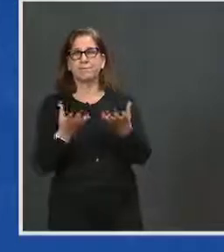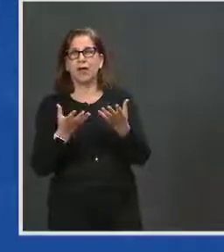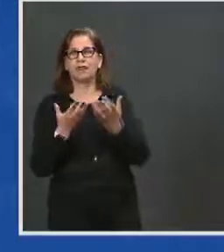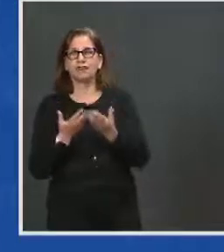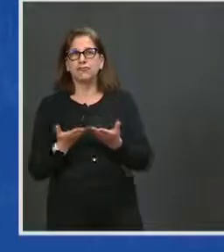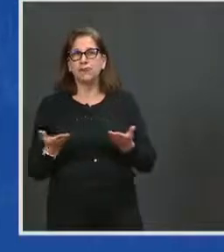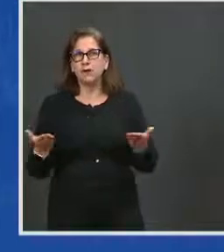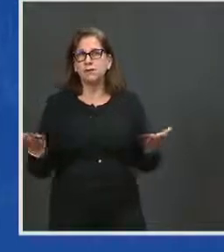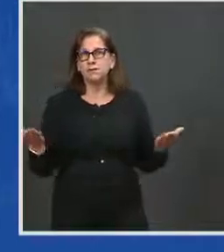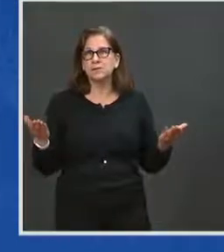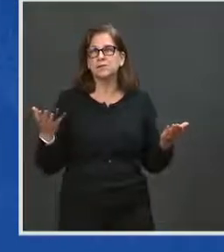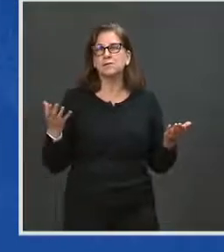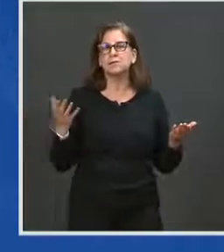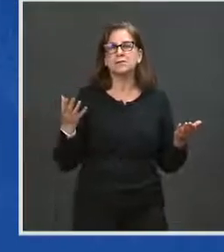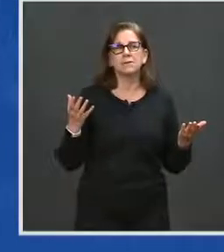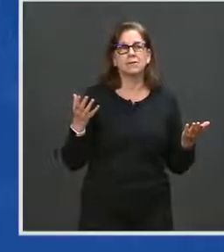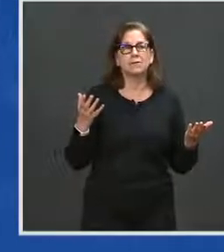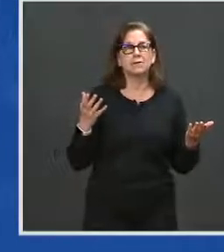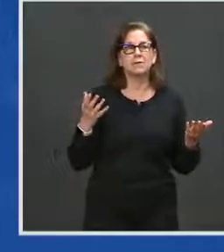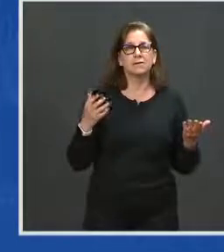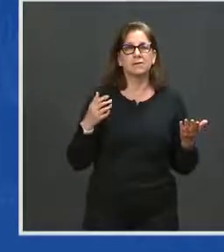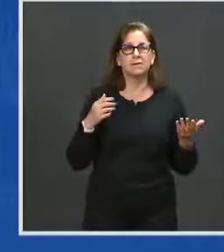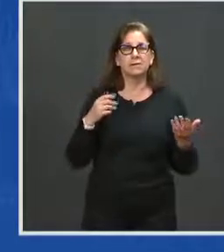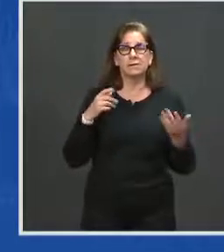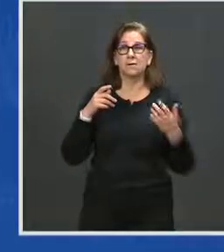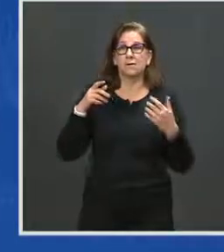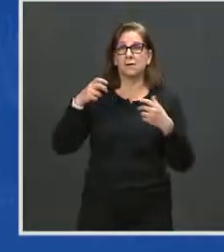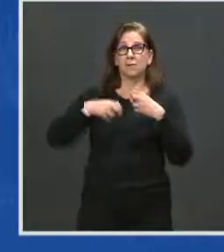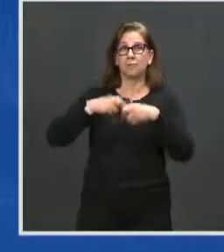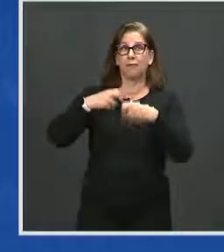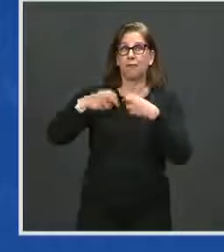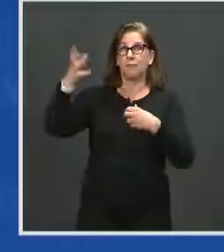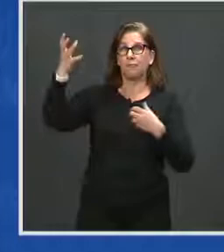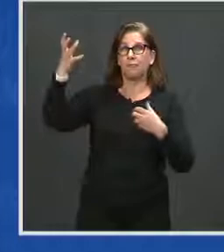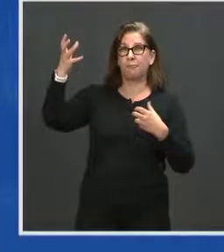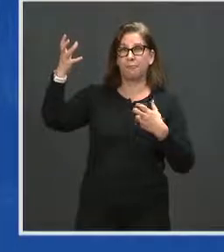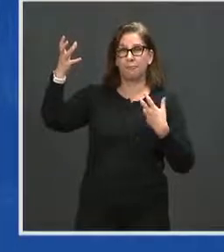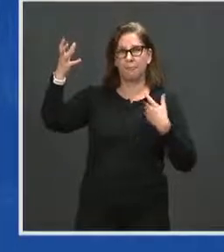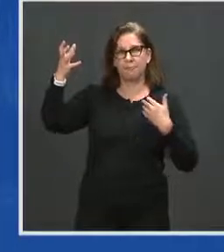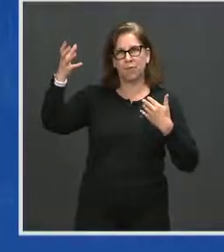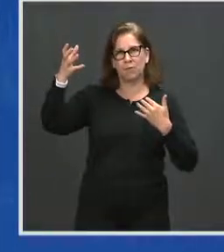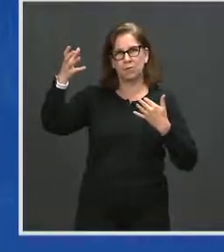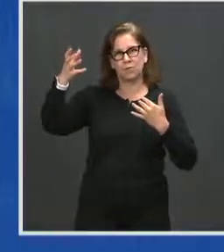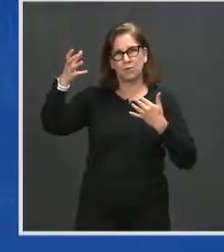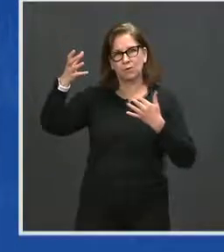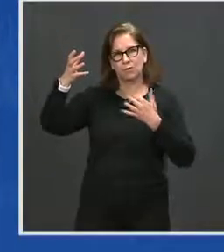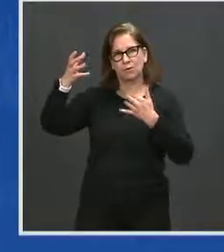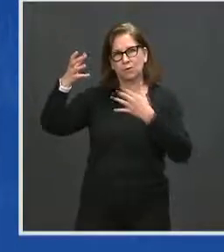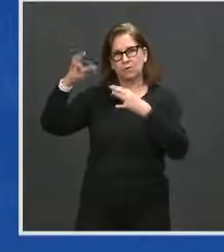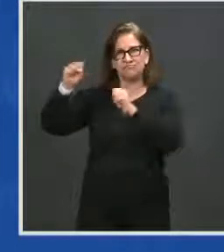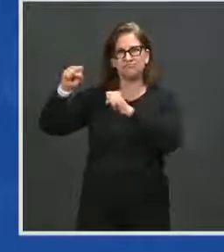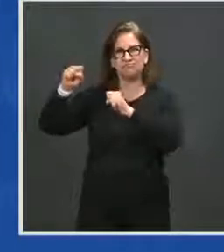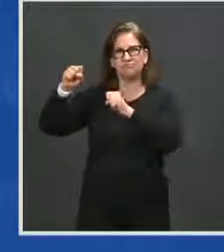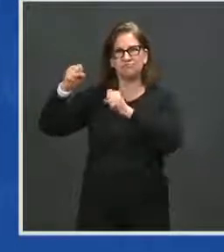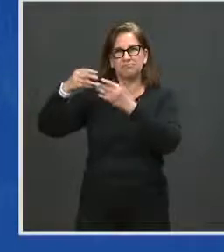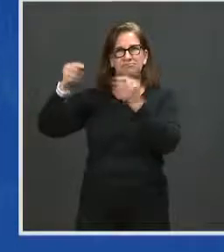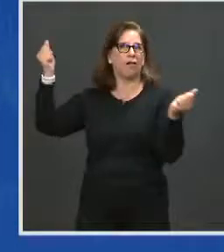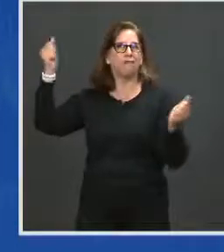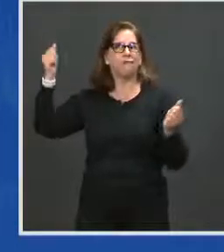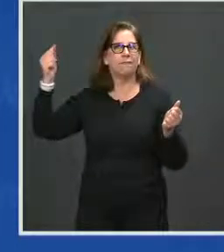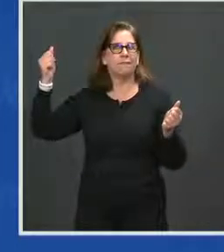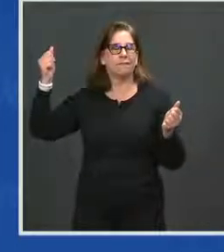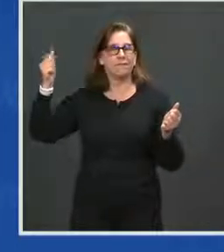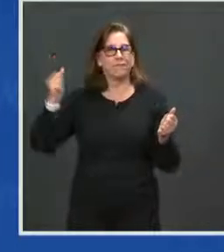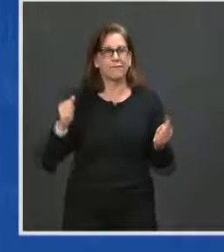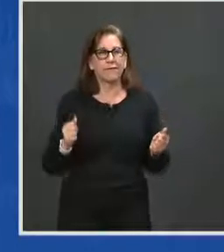who are closest to the problem are a critical part of solving the problem. To that end, the Justice Department